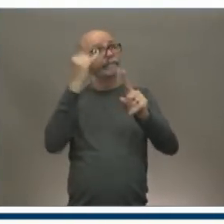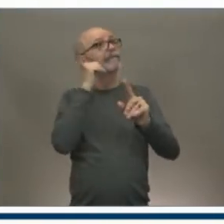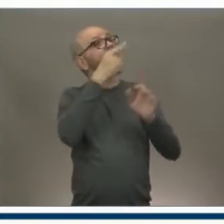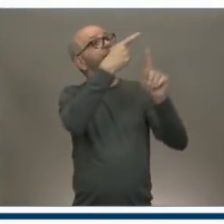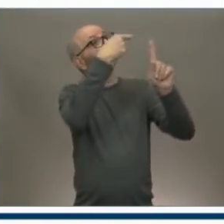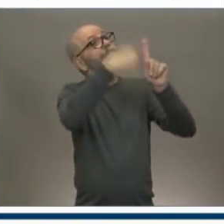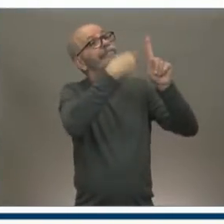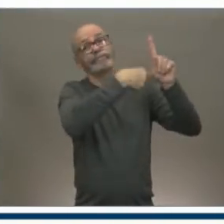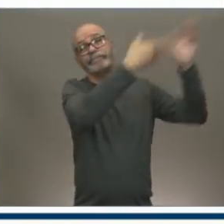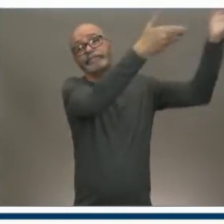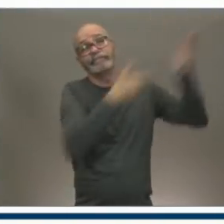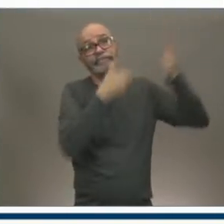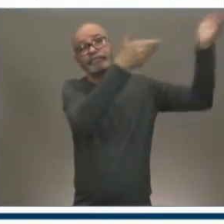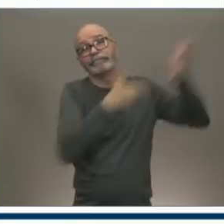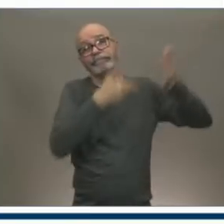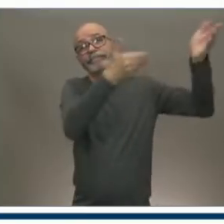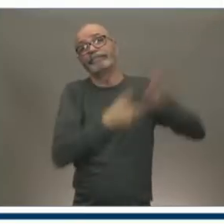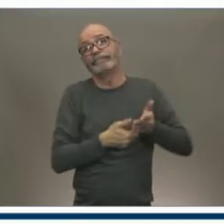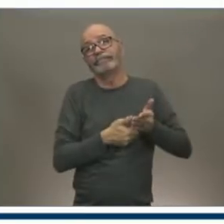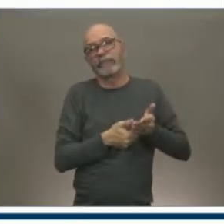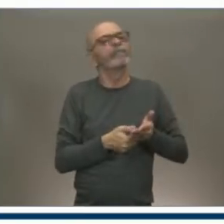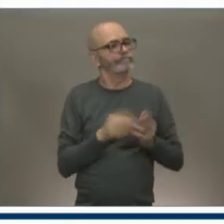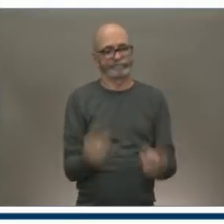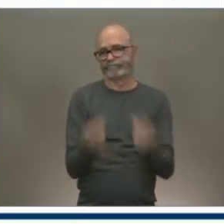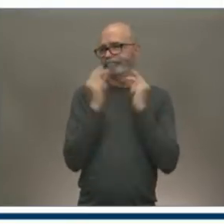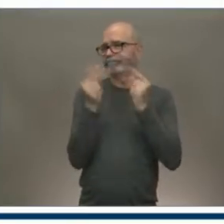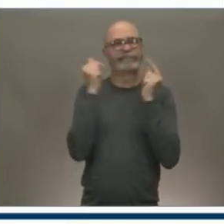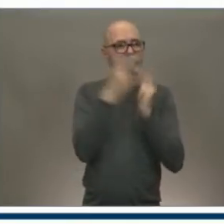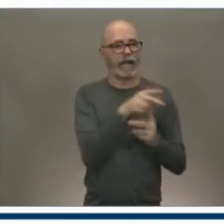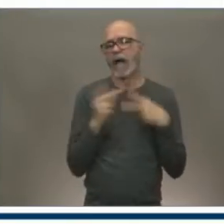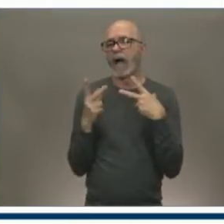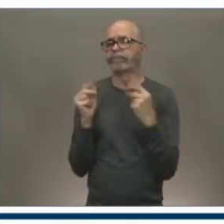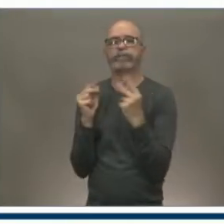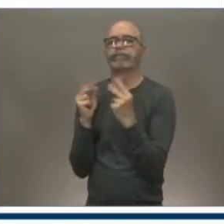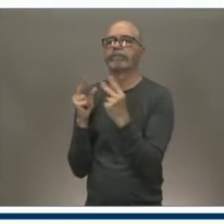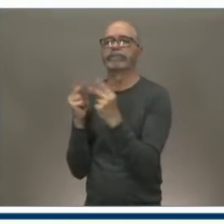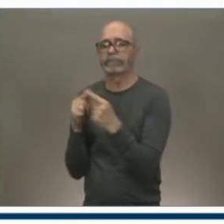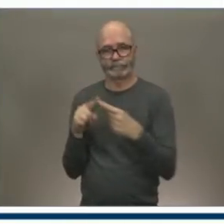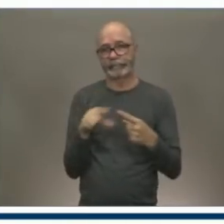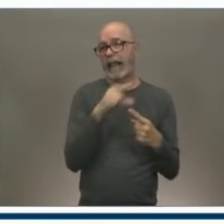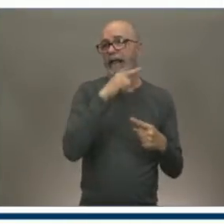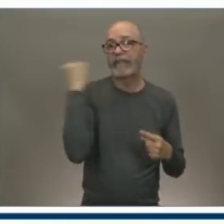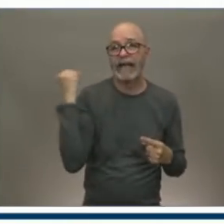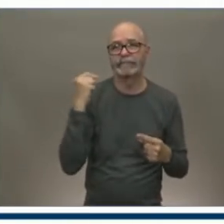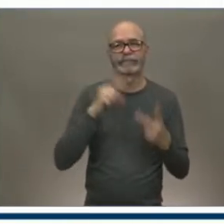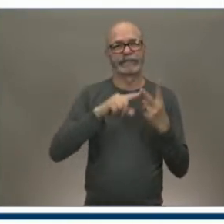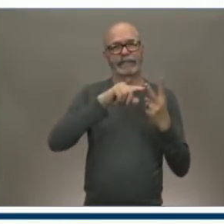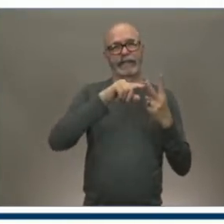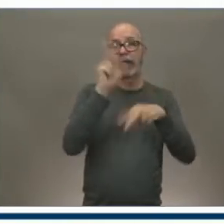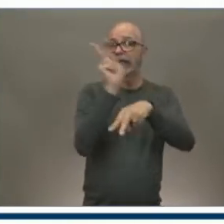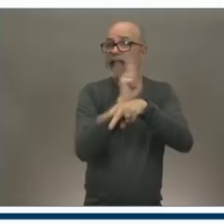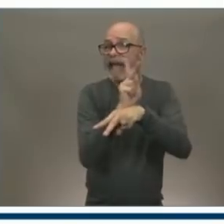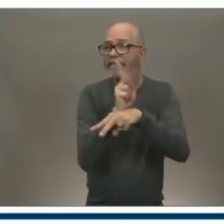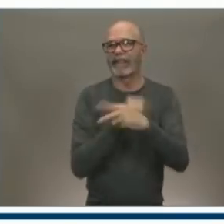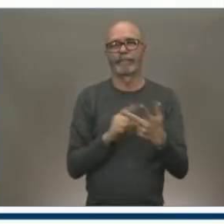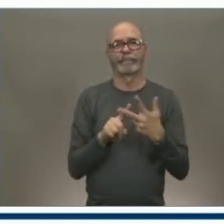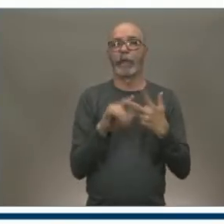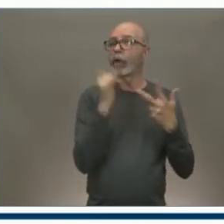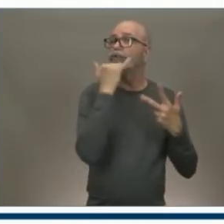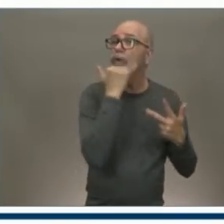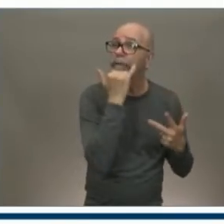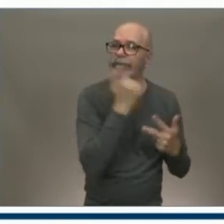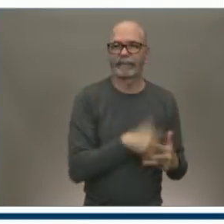time. So this week we have healthcare clinics running in Halifax, Kentville, Yarmouth, and Sydney. We have 9